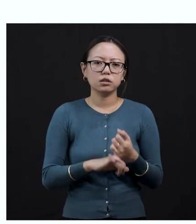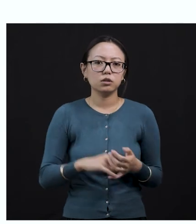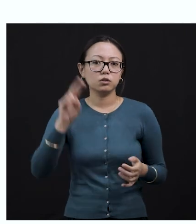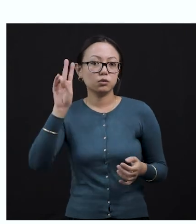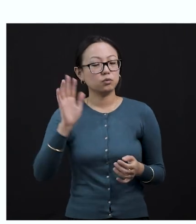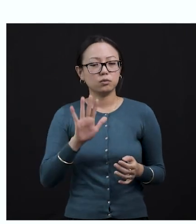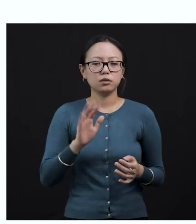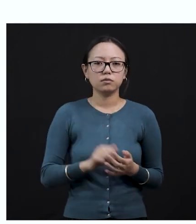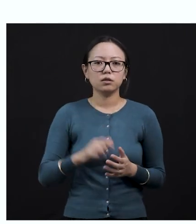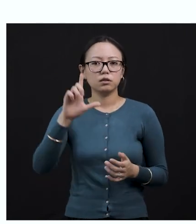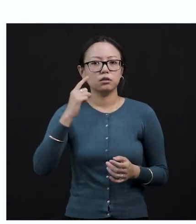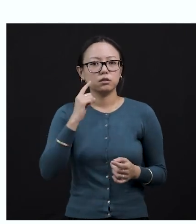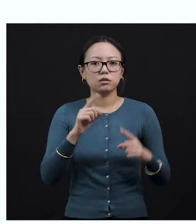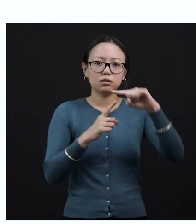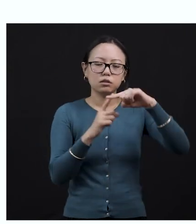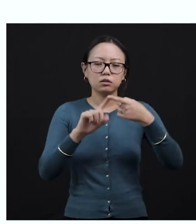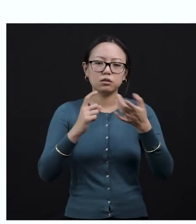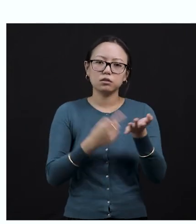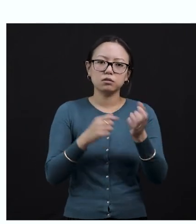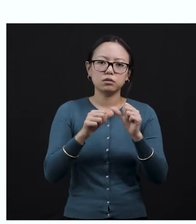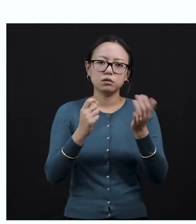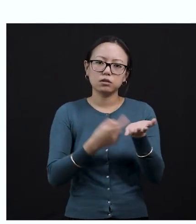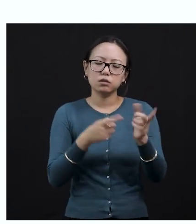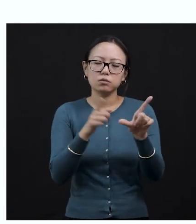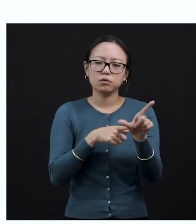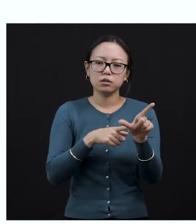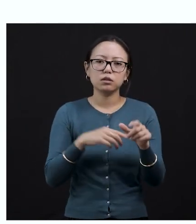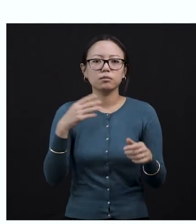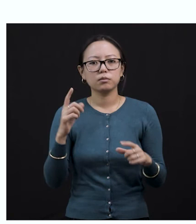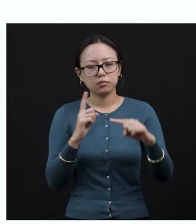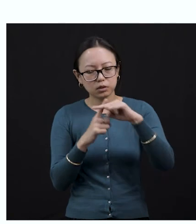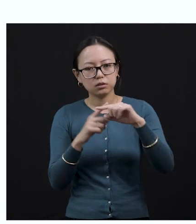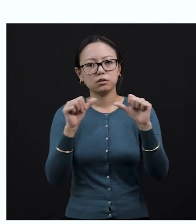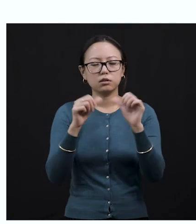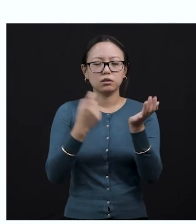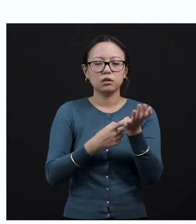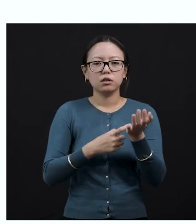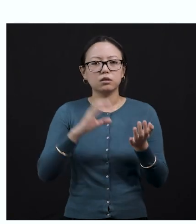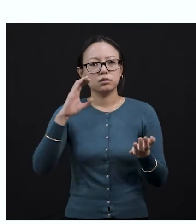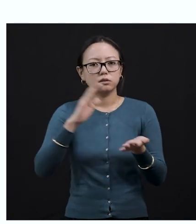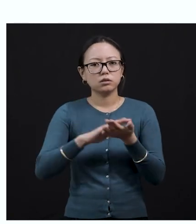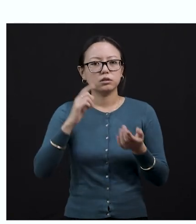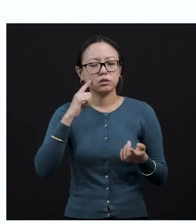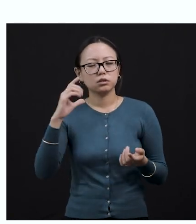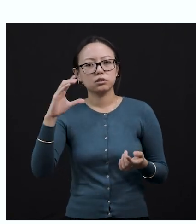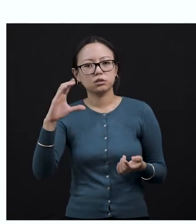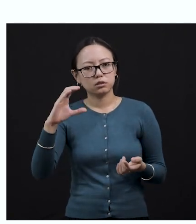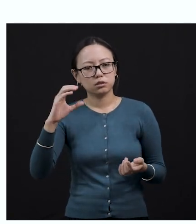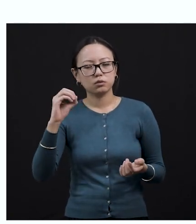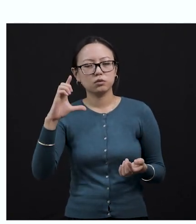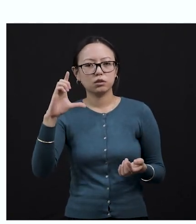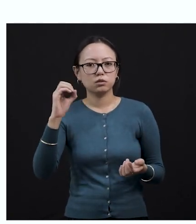these evidences, means because of these things, we are able to study about the Aryan people, all